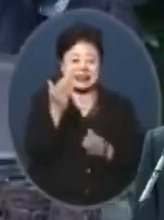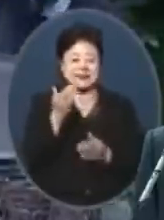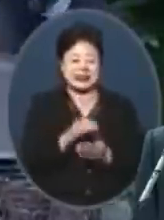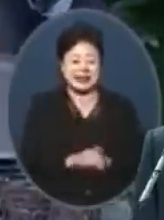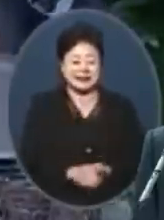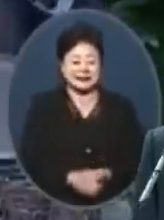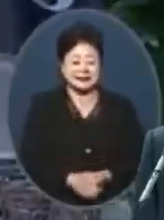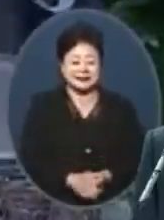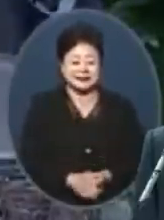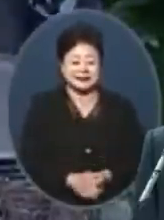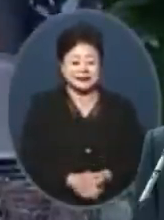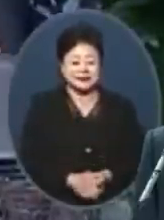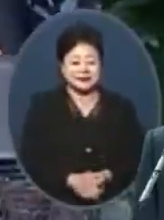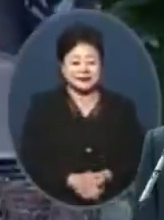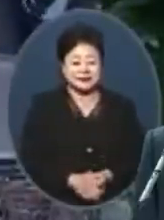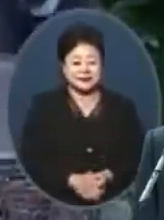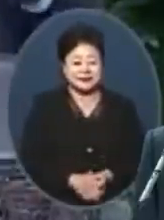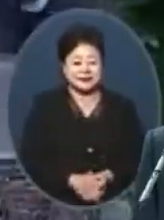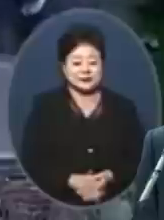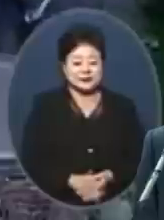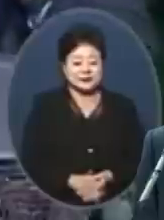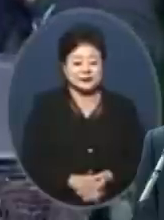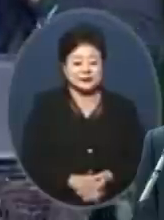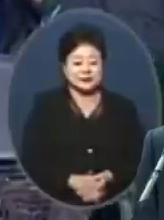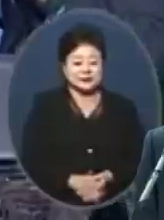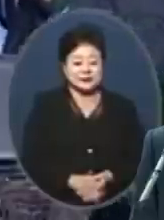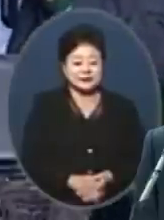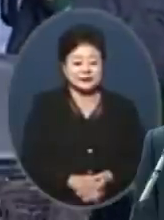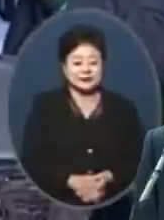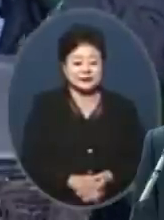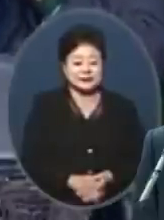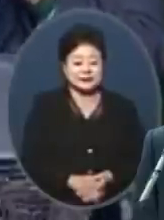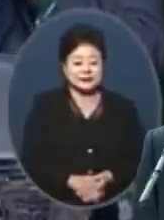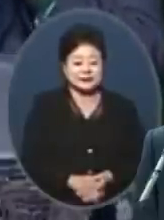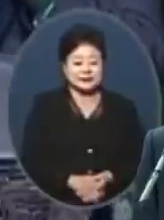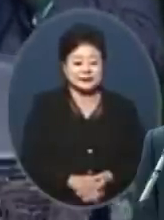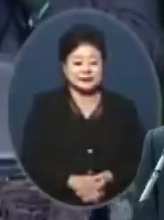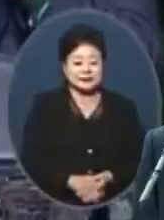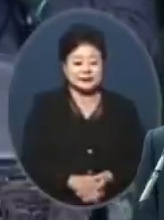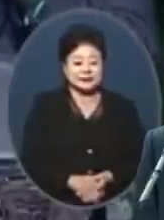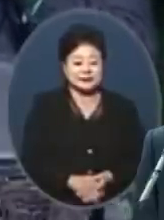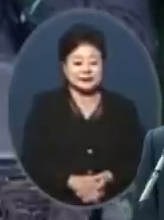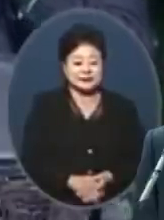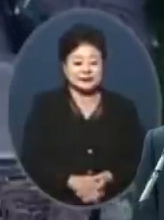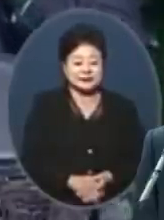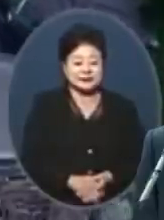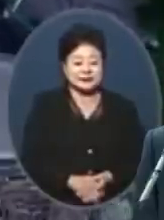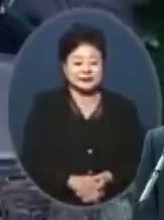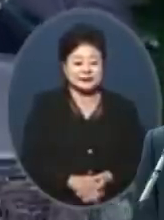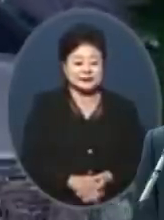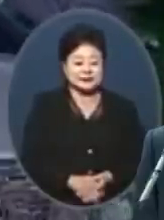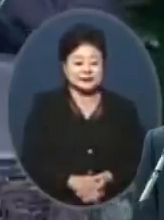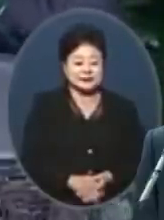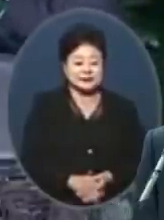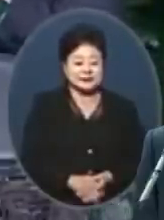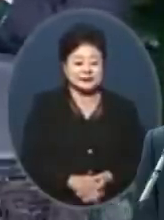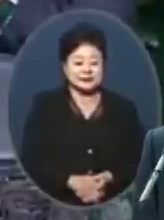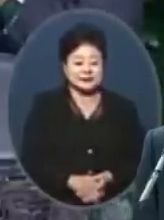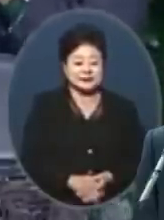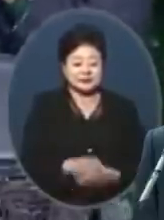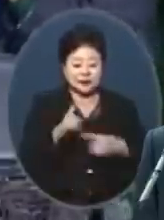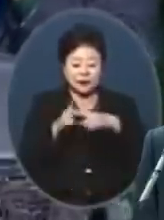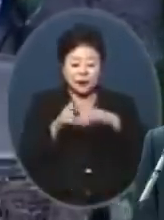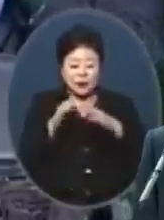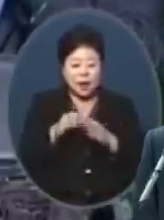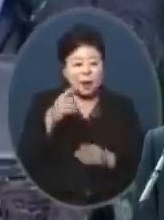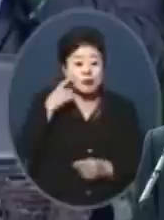you have a dream and you believe in the dream and you persist on the dream, then that will make all the difference between you and those who do not.